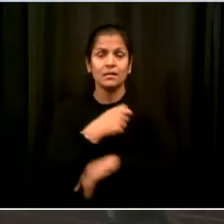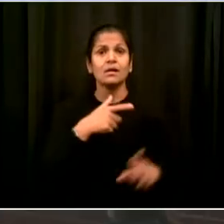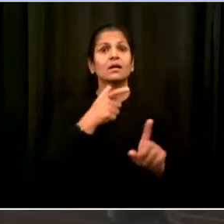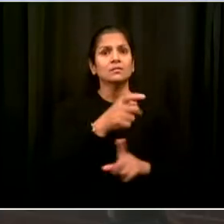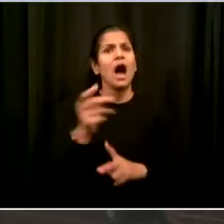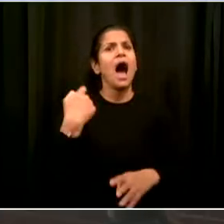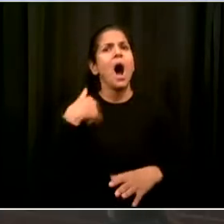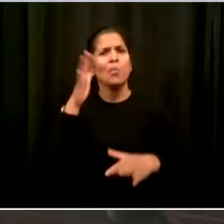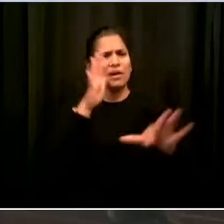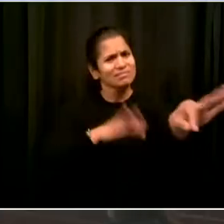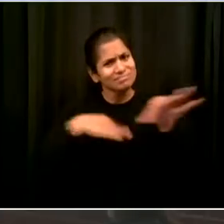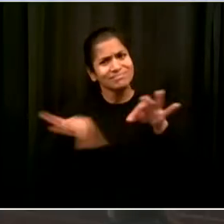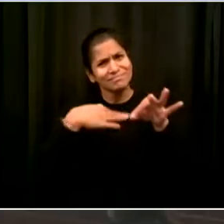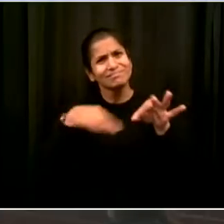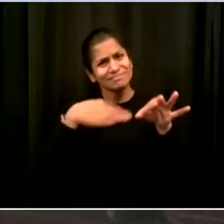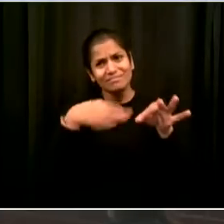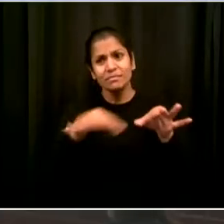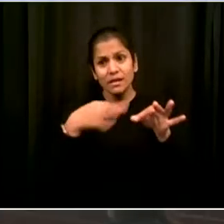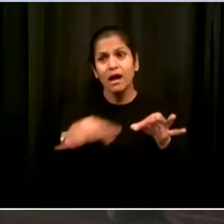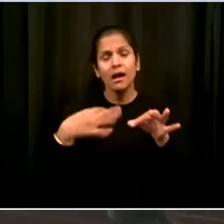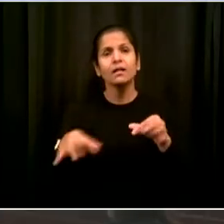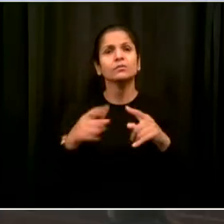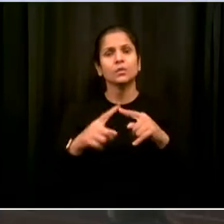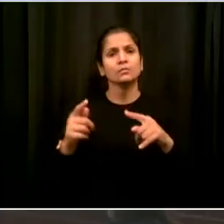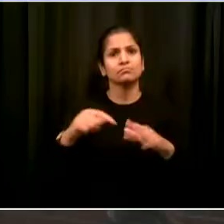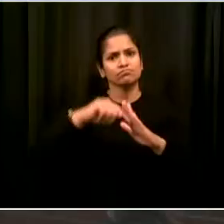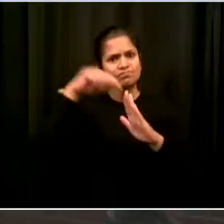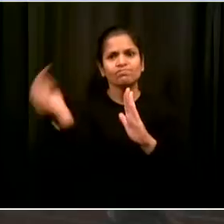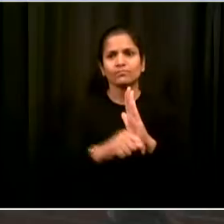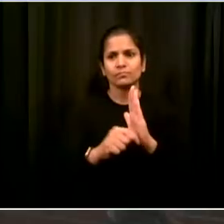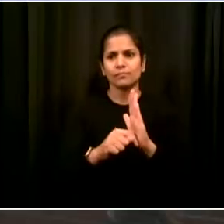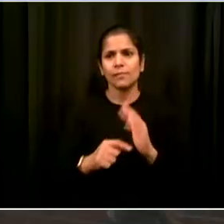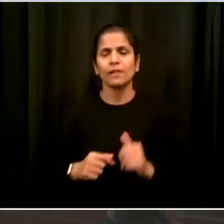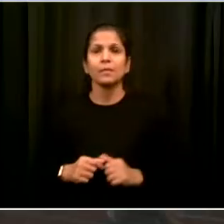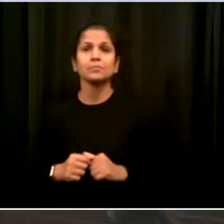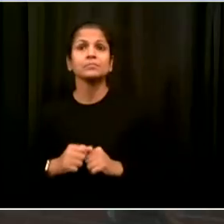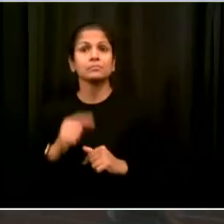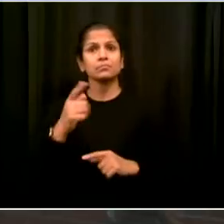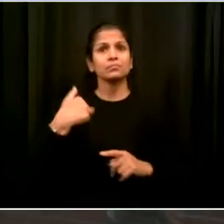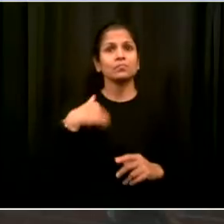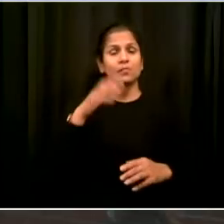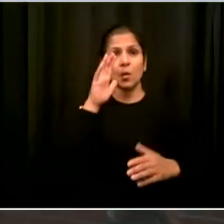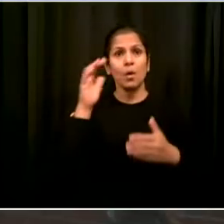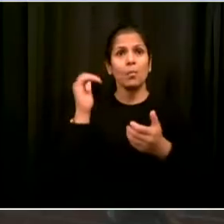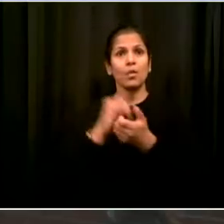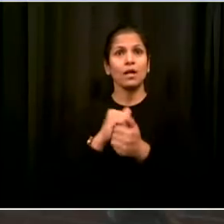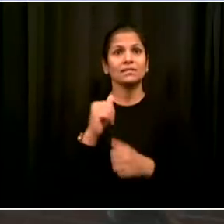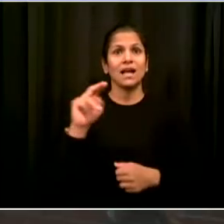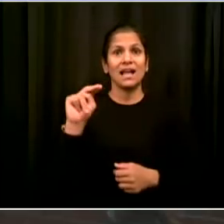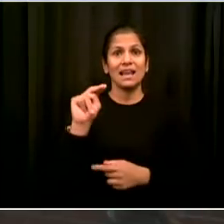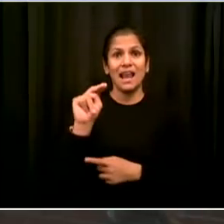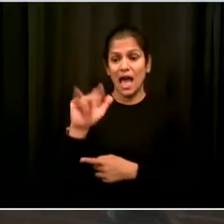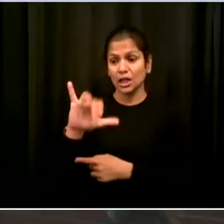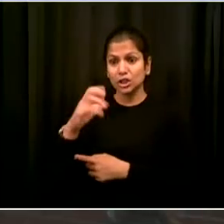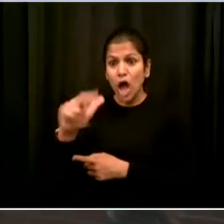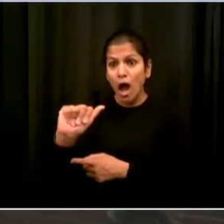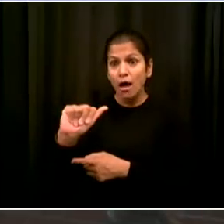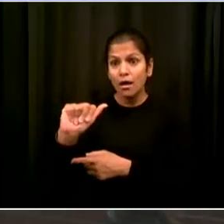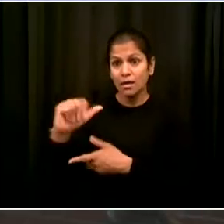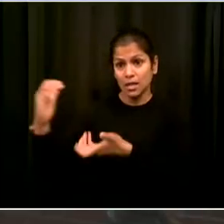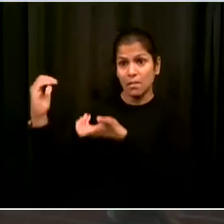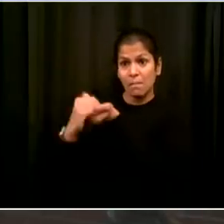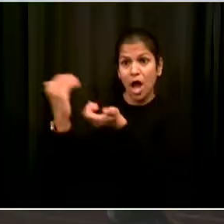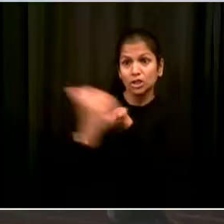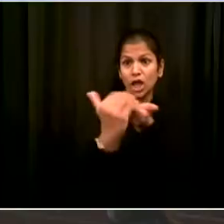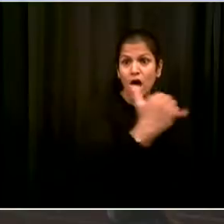to expand COVID-19 testing. This plan will include H&H clinics at NYCHA locations and other NYCHA sites